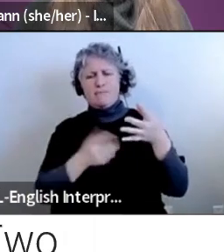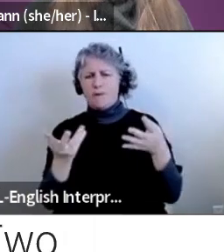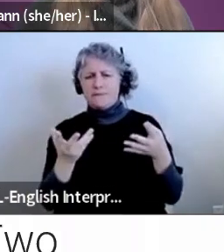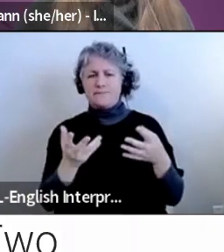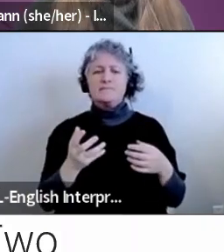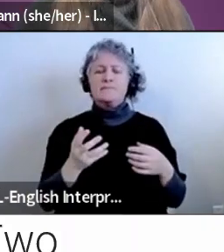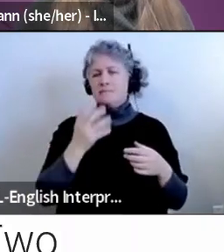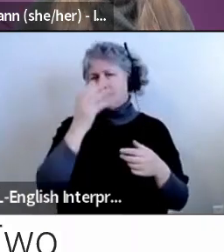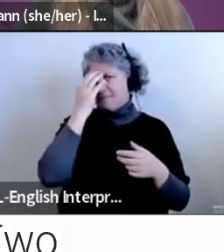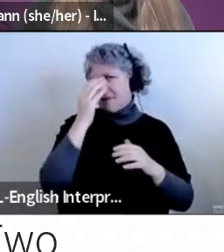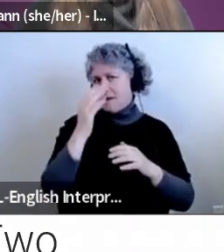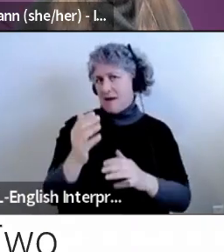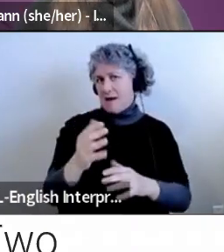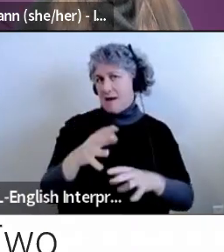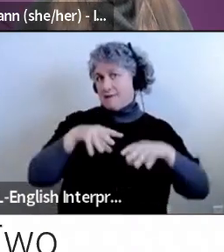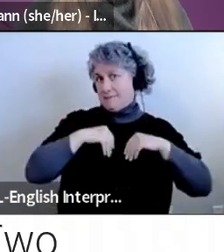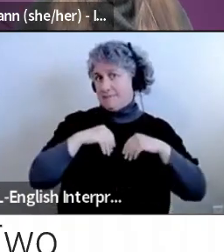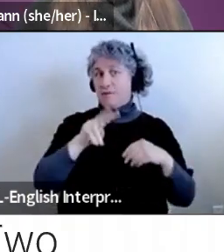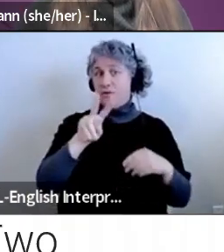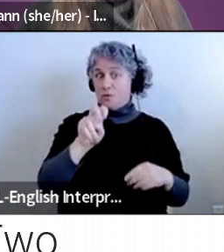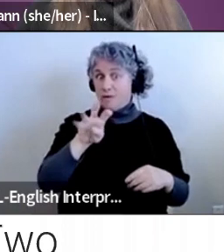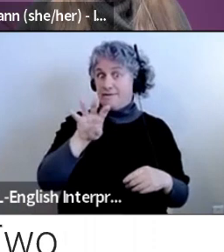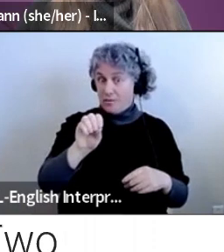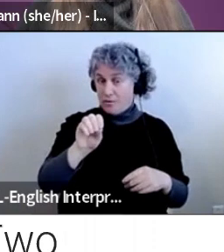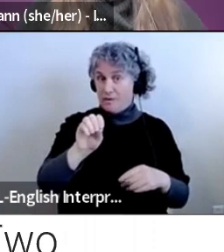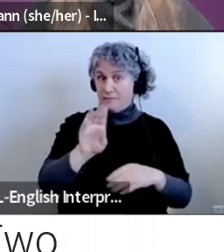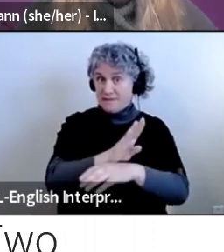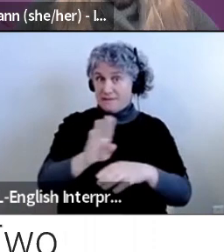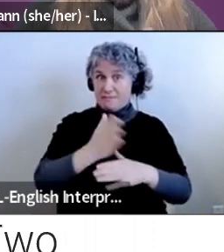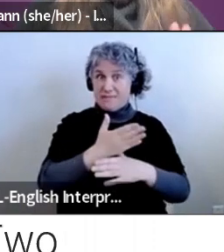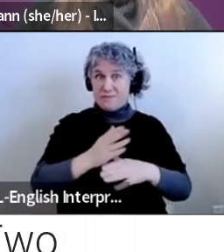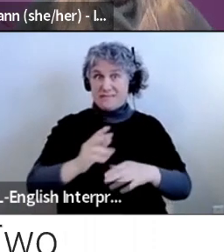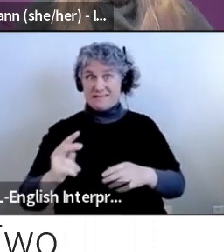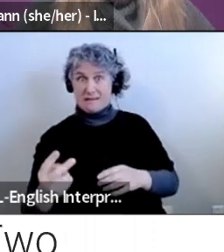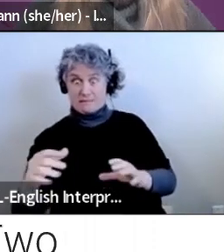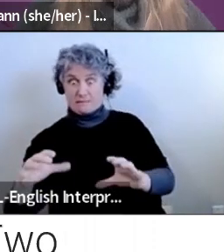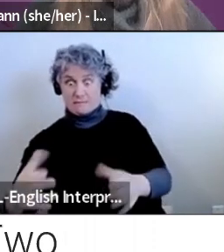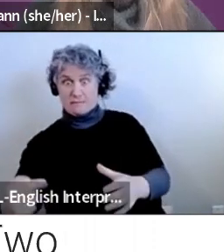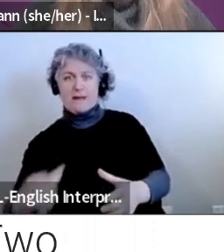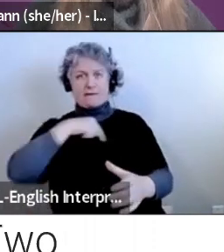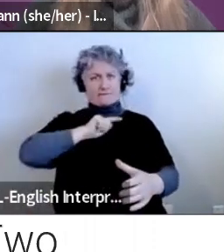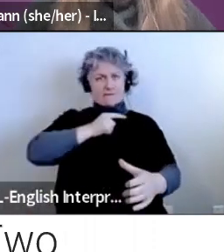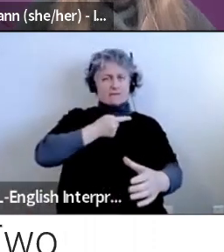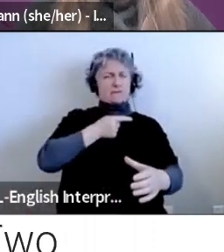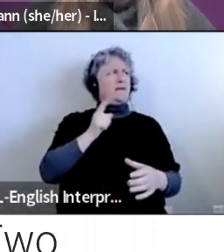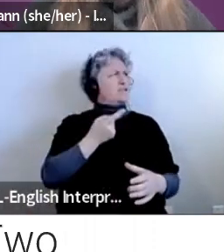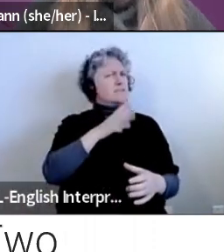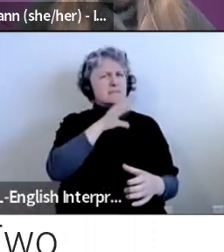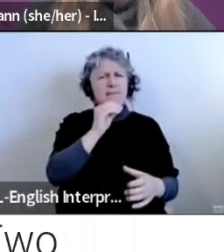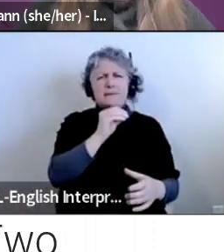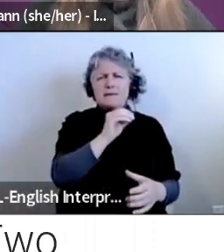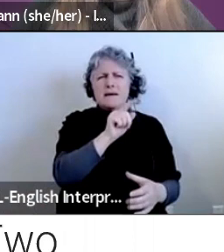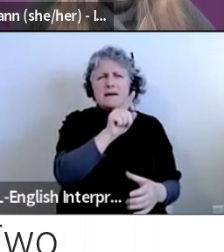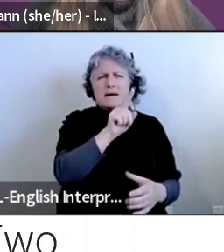accepting 240 businesses between cohorts 1 and 2. So we had 117 companies